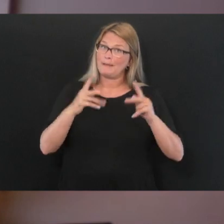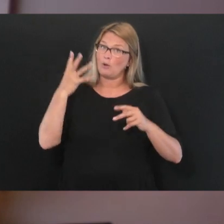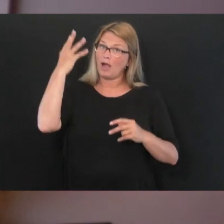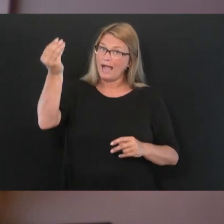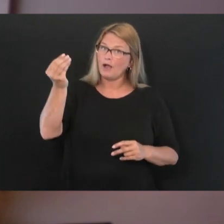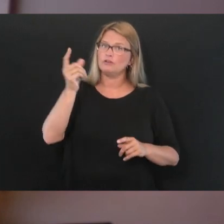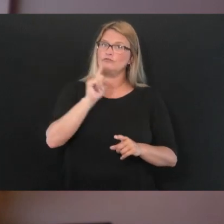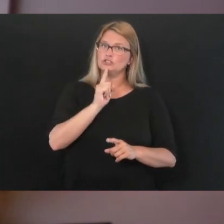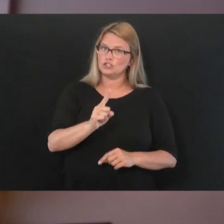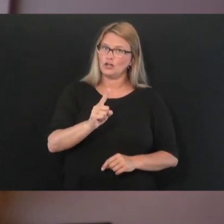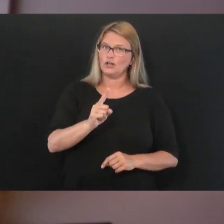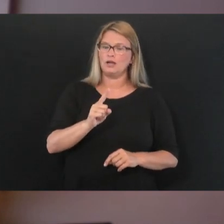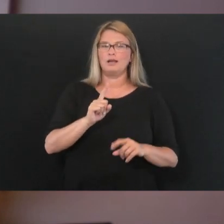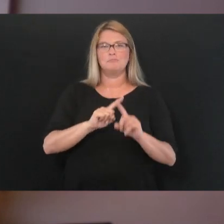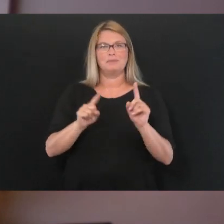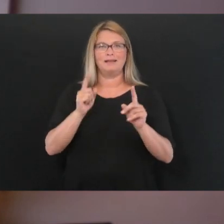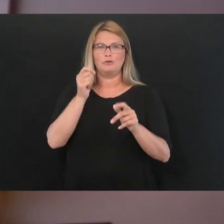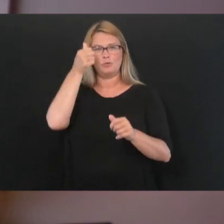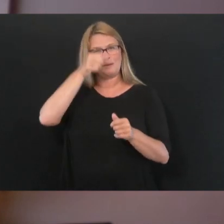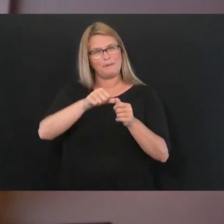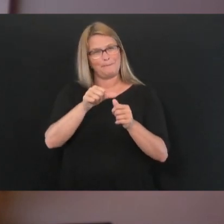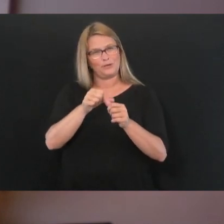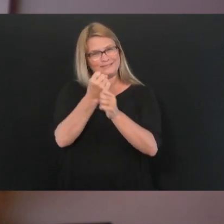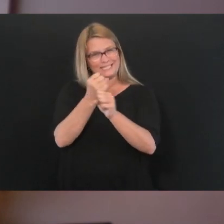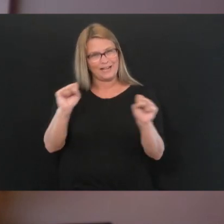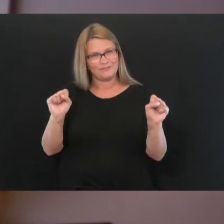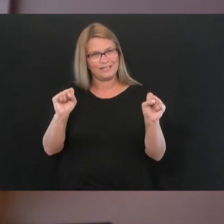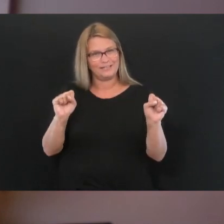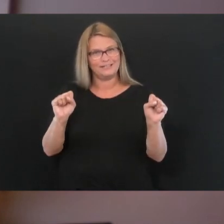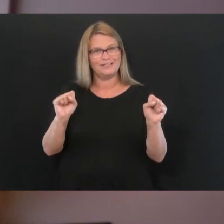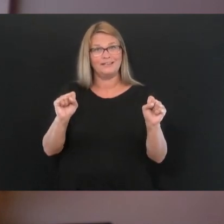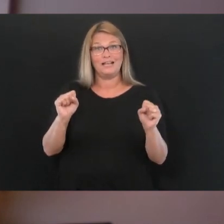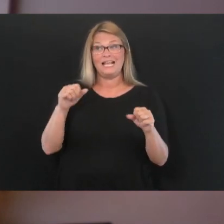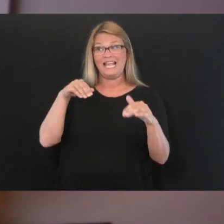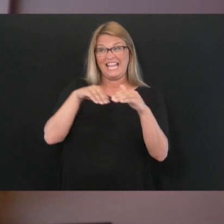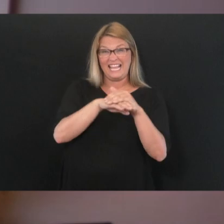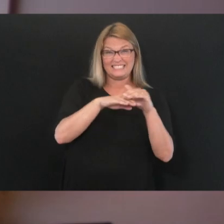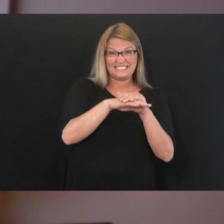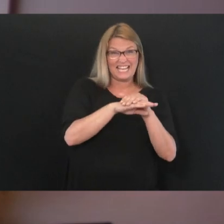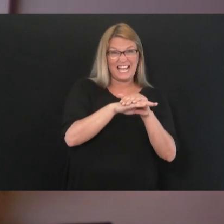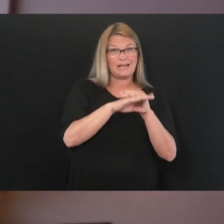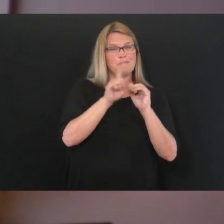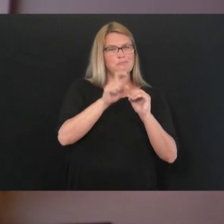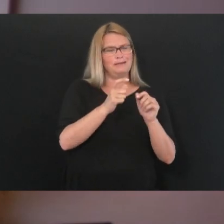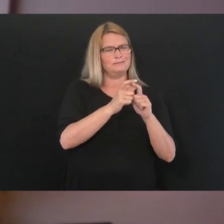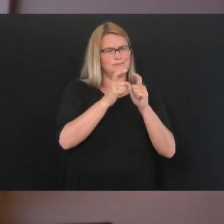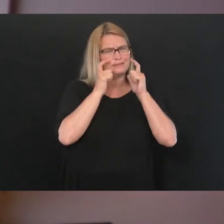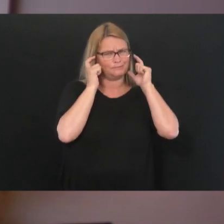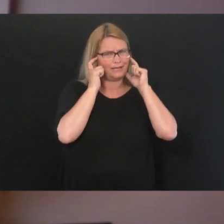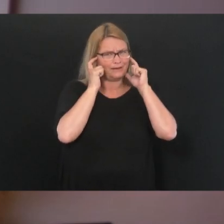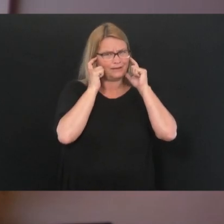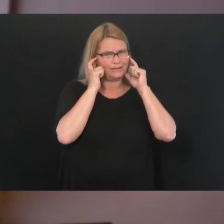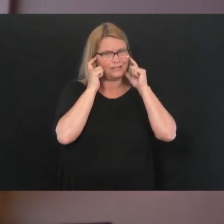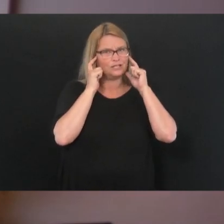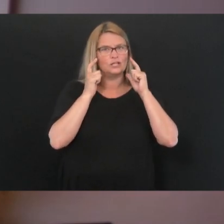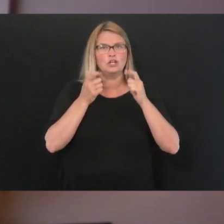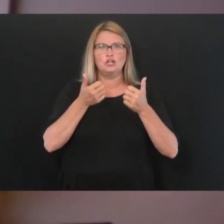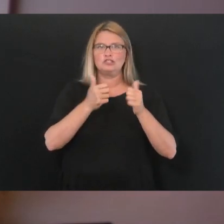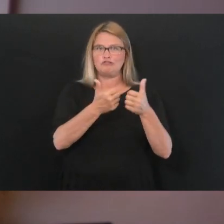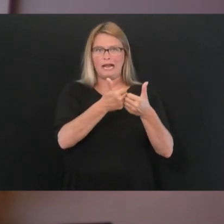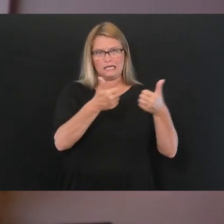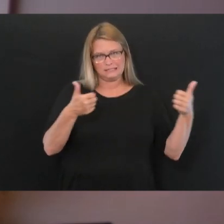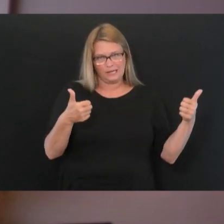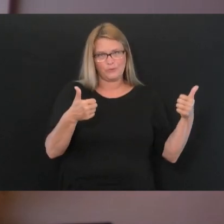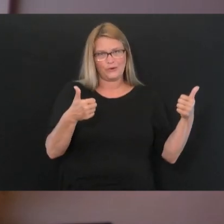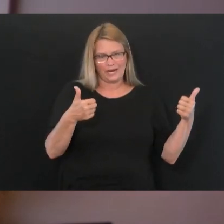remember, being safe if you're with other people and inside is wearing a face mask or a face covering. Try to stay